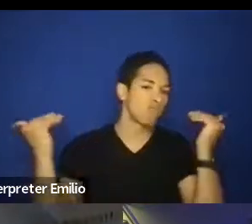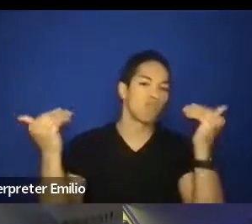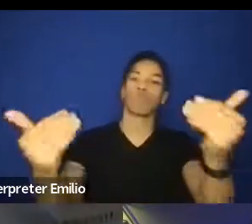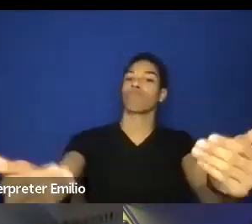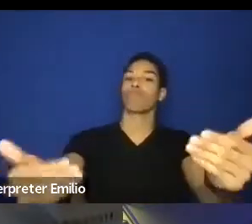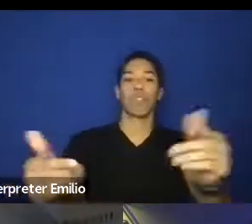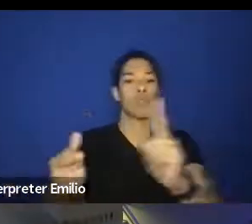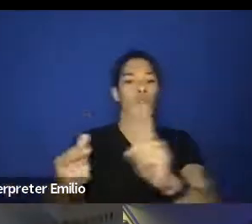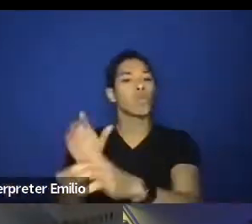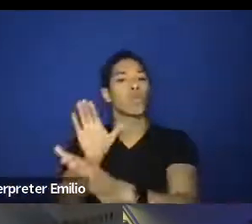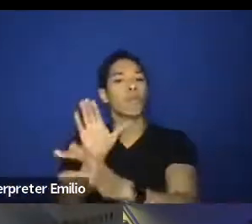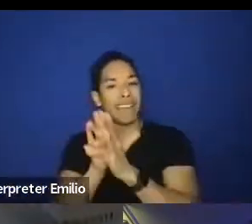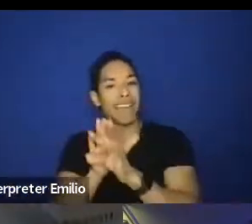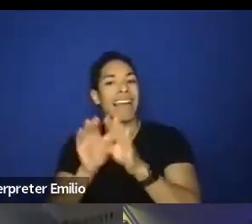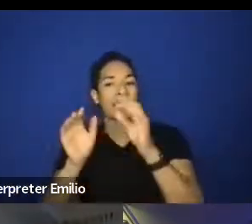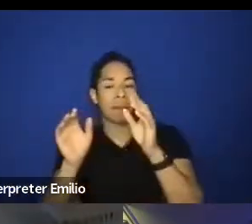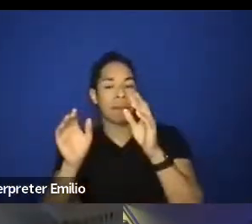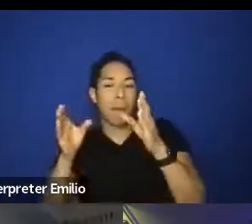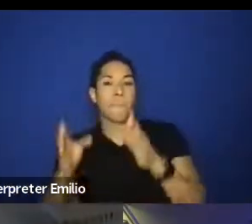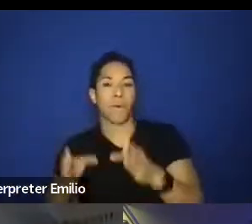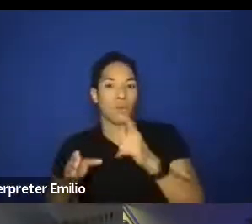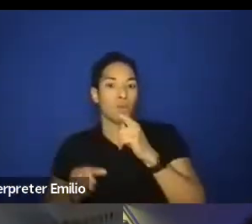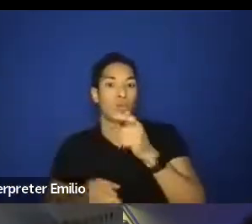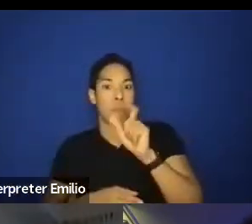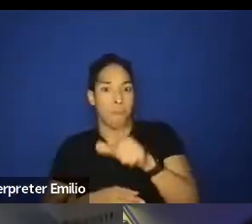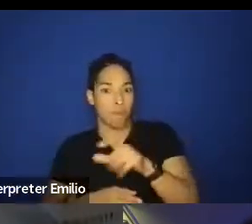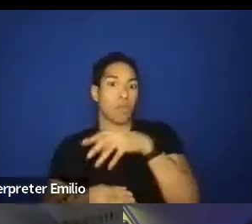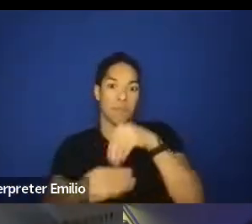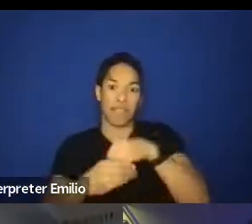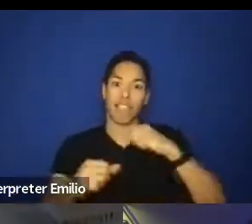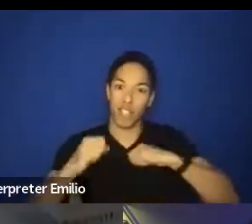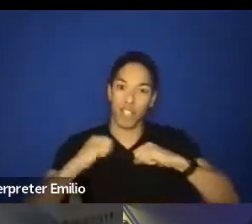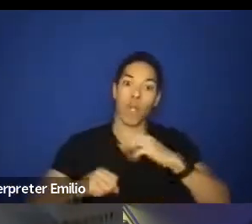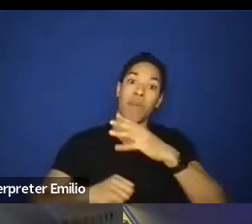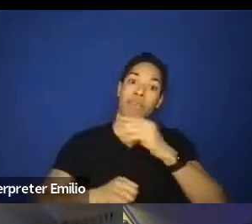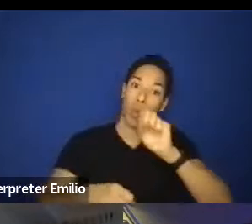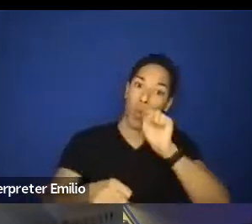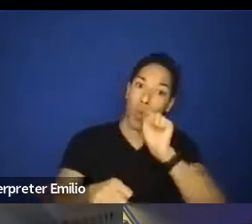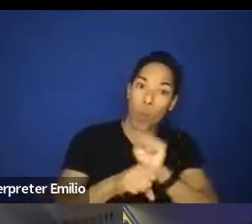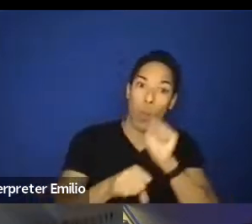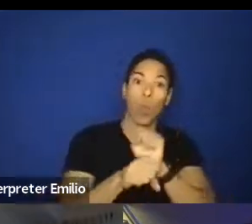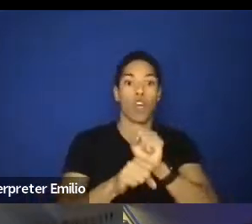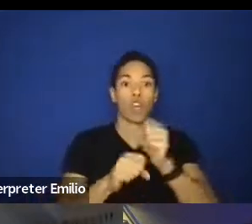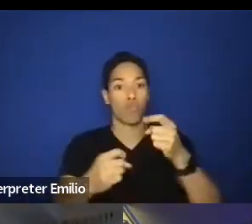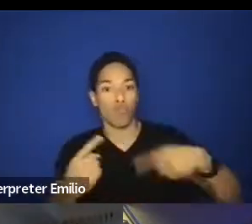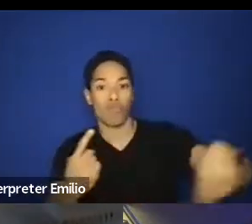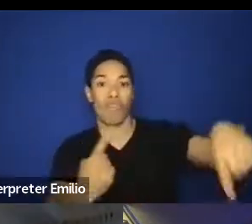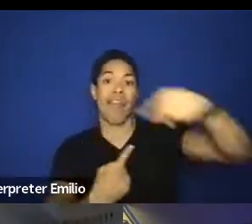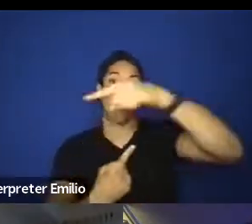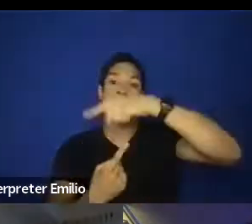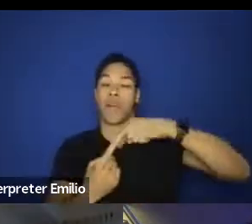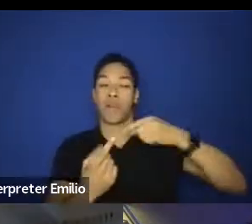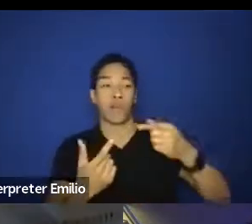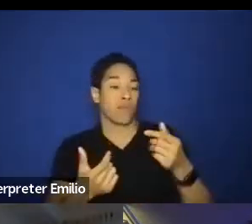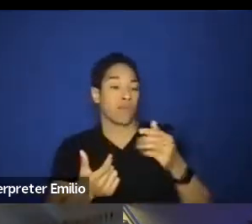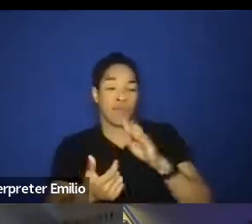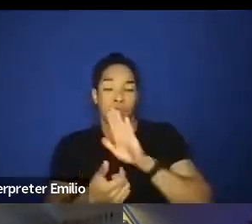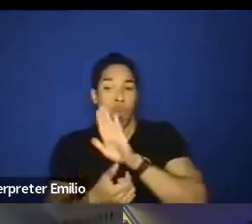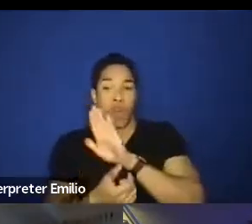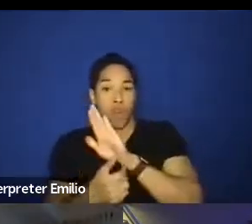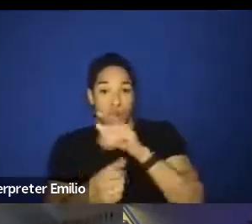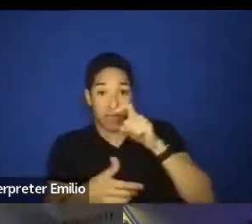that needs to play this role in this specific production and work around her